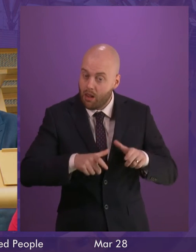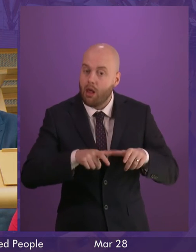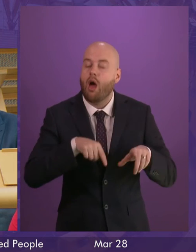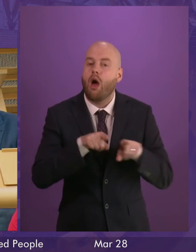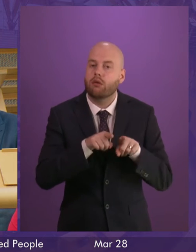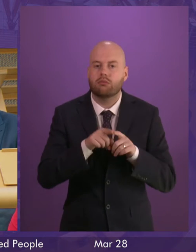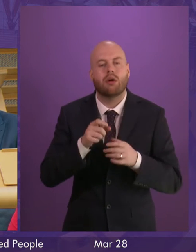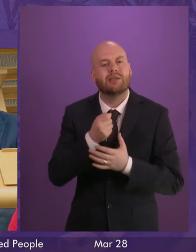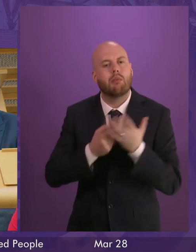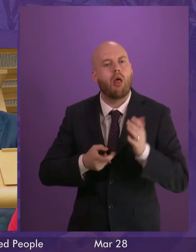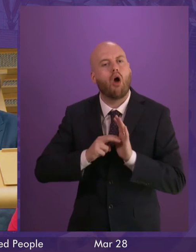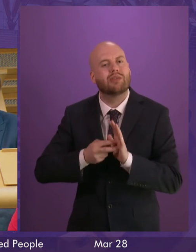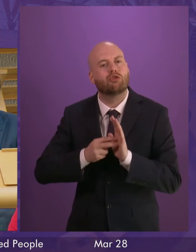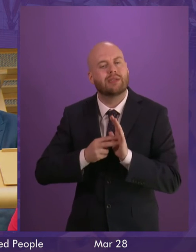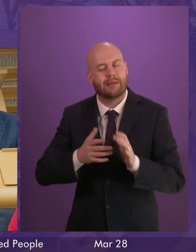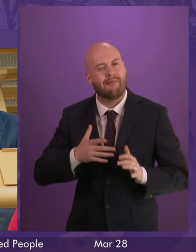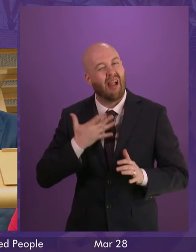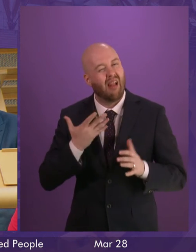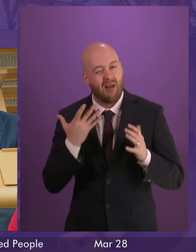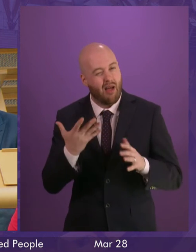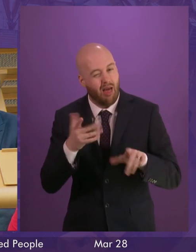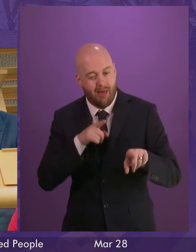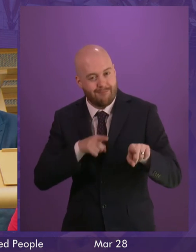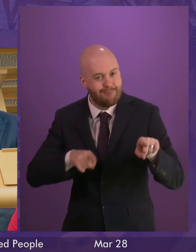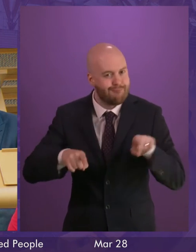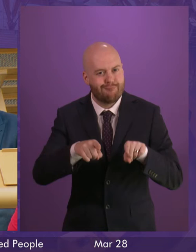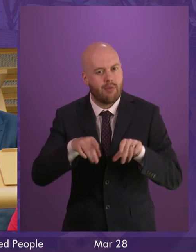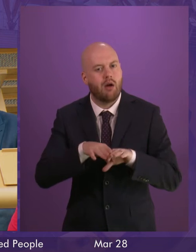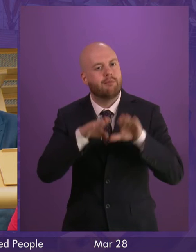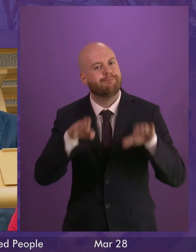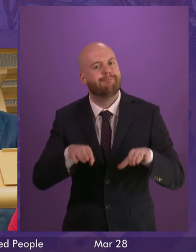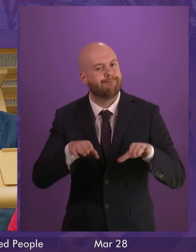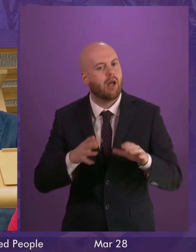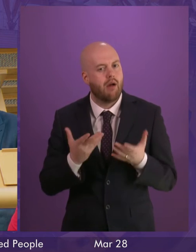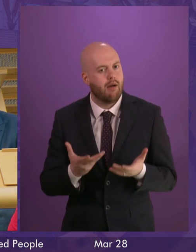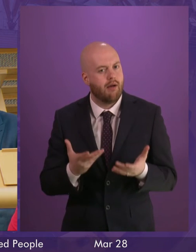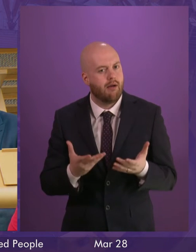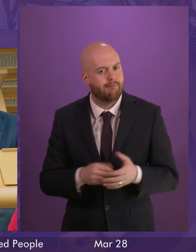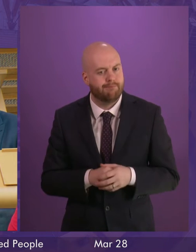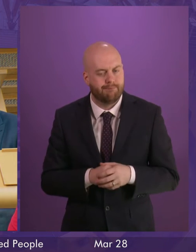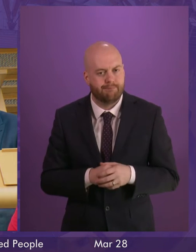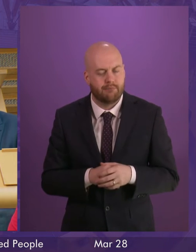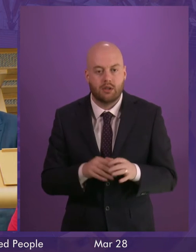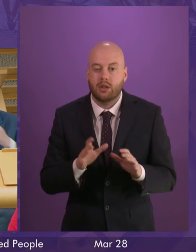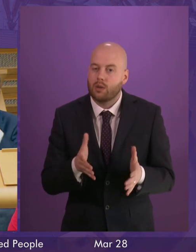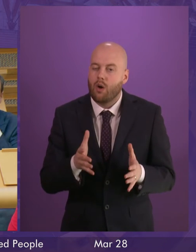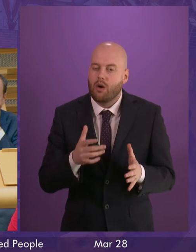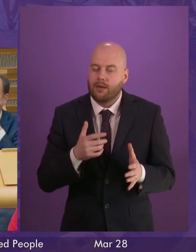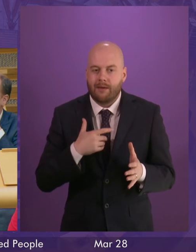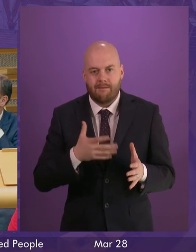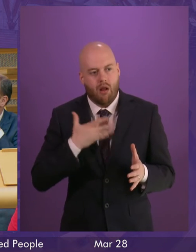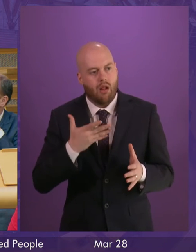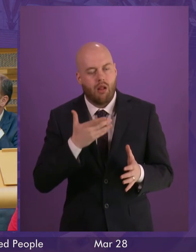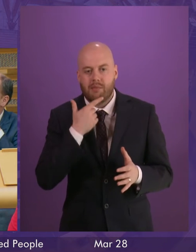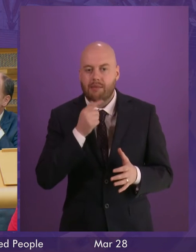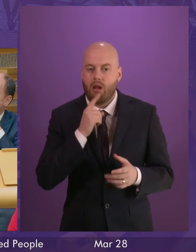equality. A report produced by the Equality and Human Rights Commission described disabled people in Scotland as being left